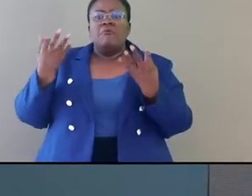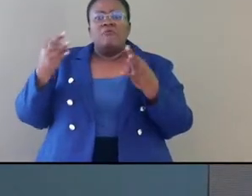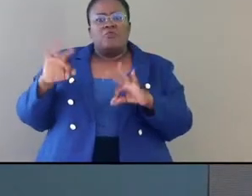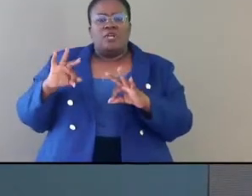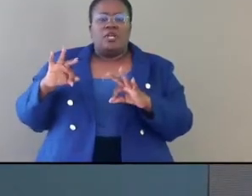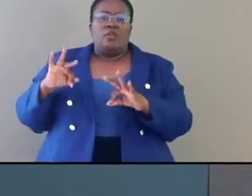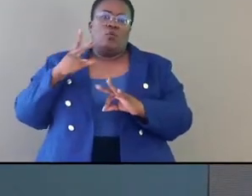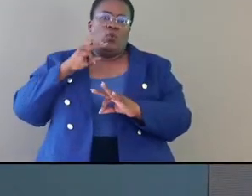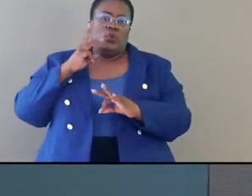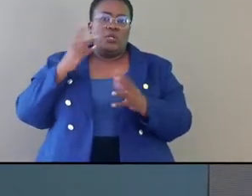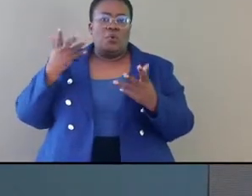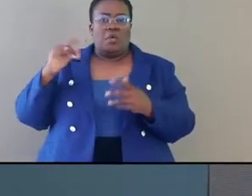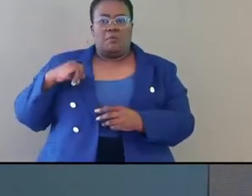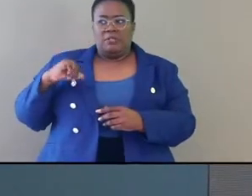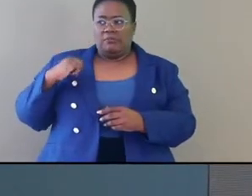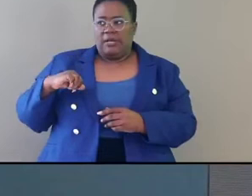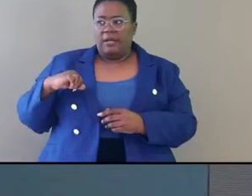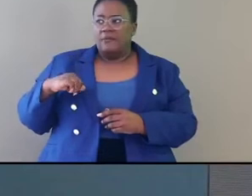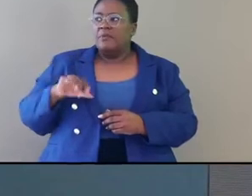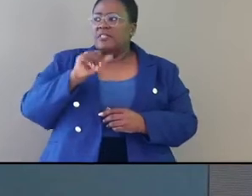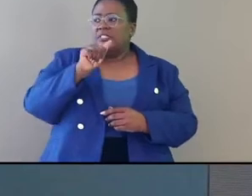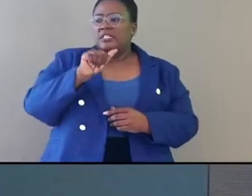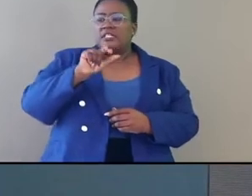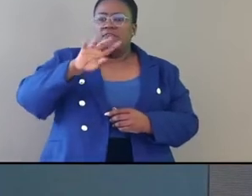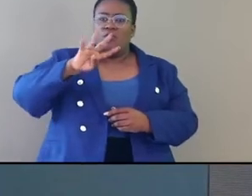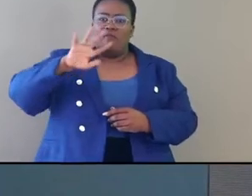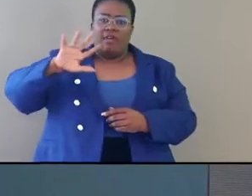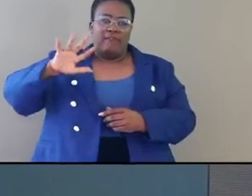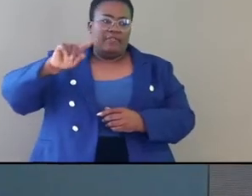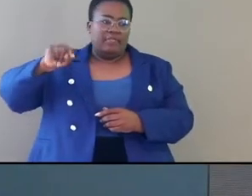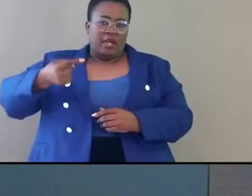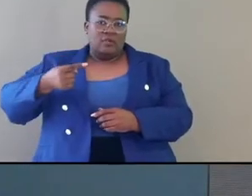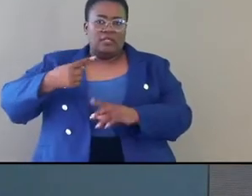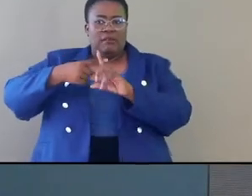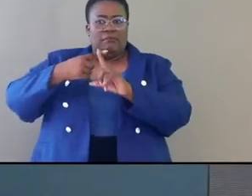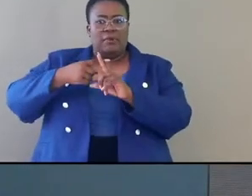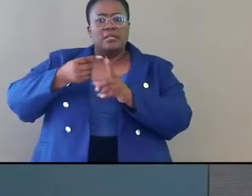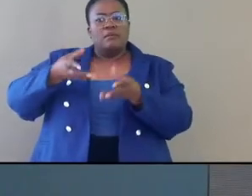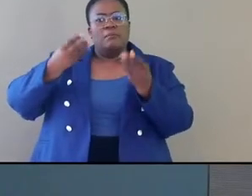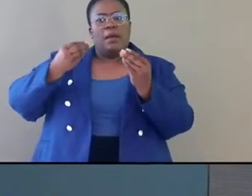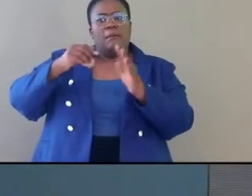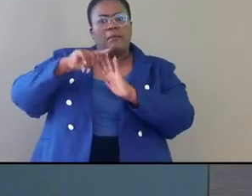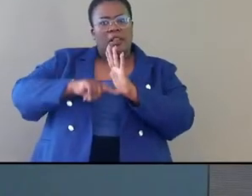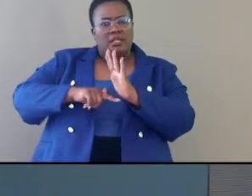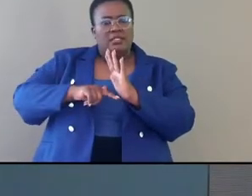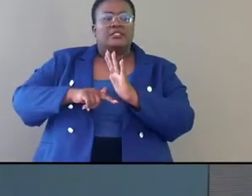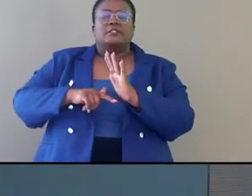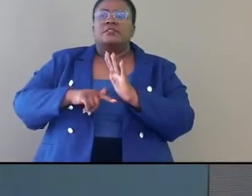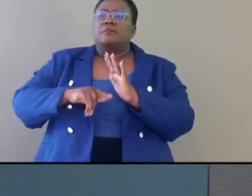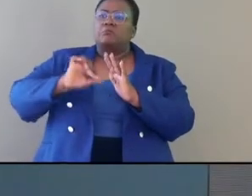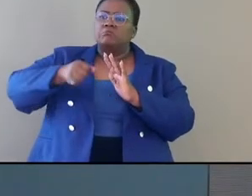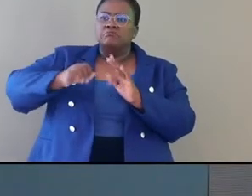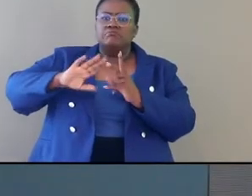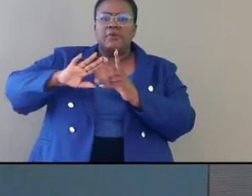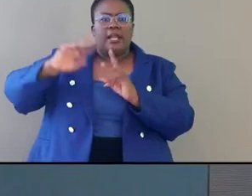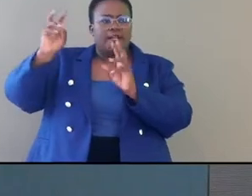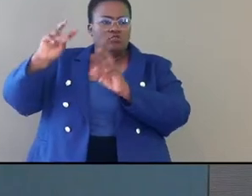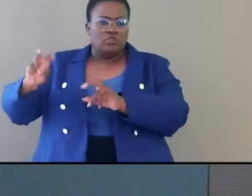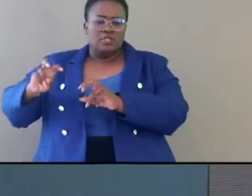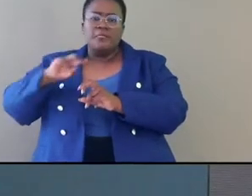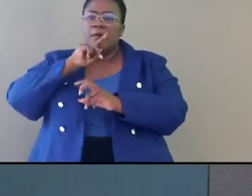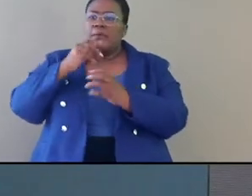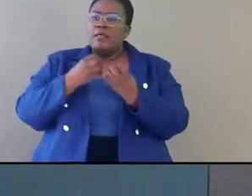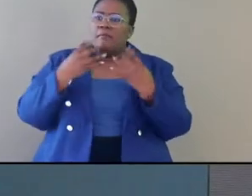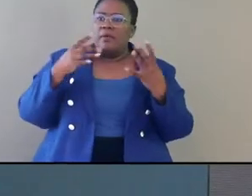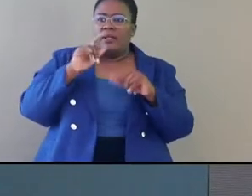municipalities and 645,000 plus got less sewerage and sanitation and electricity so millions of